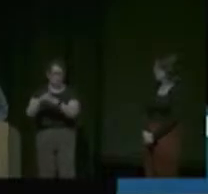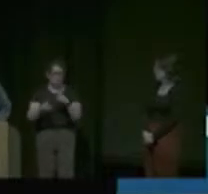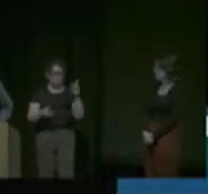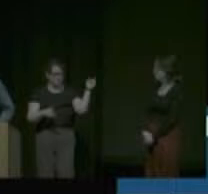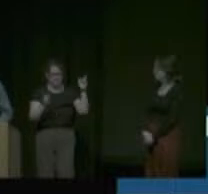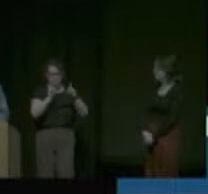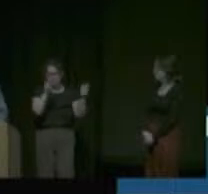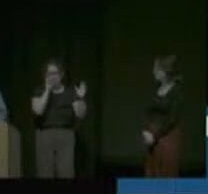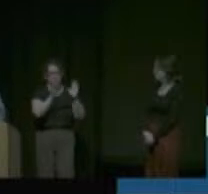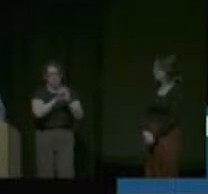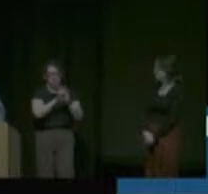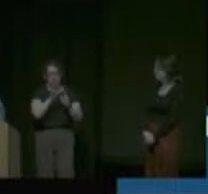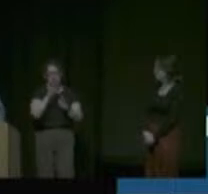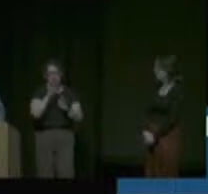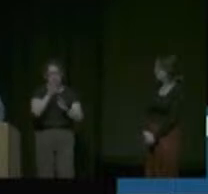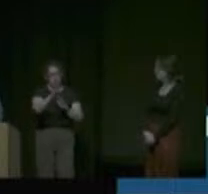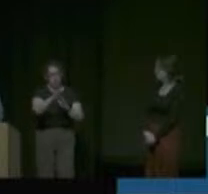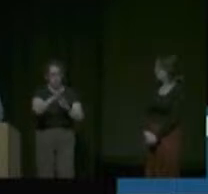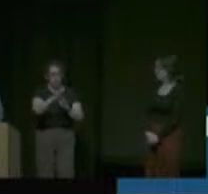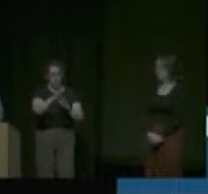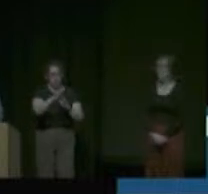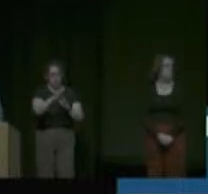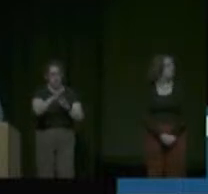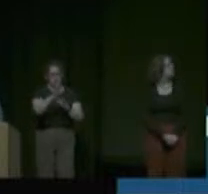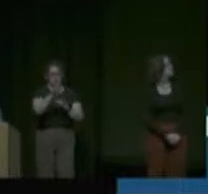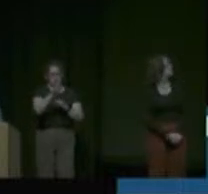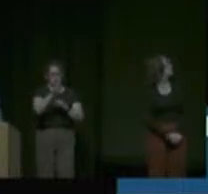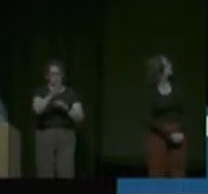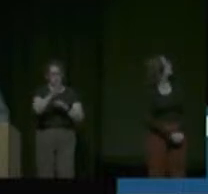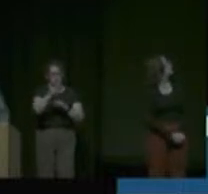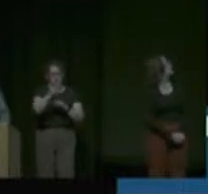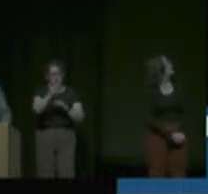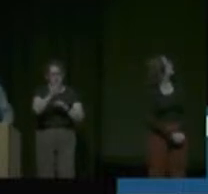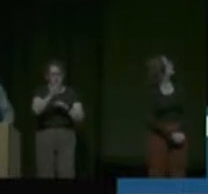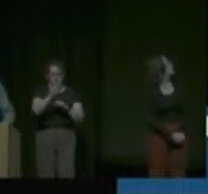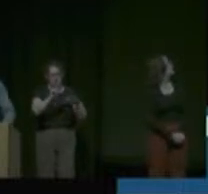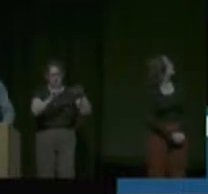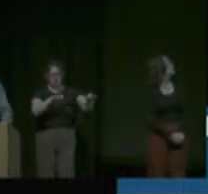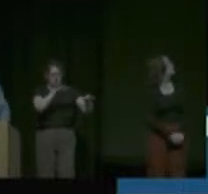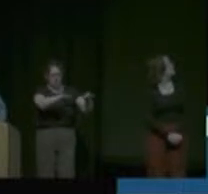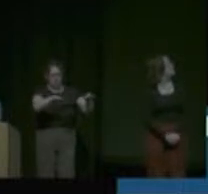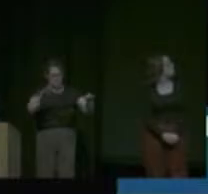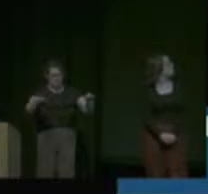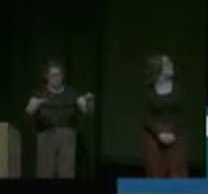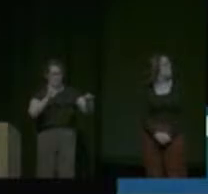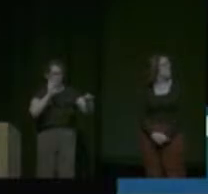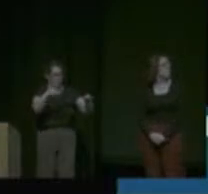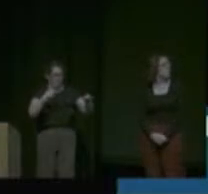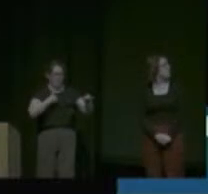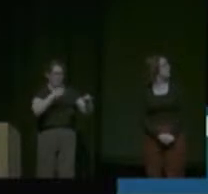images of them, but those will be on all the dredging platforms to be able to send it down to Peck Road.